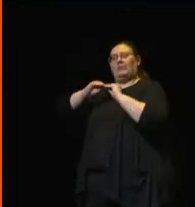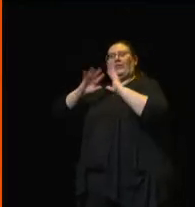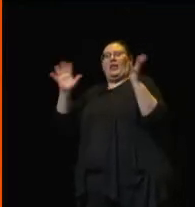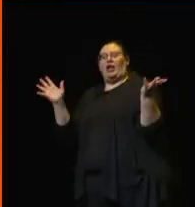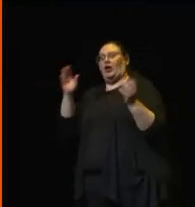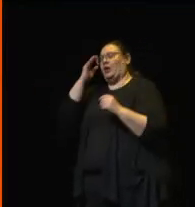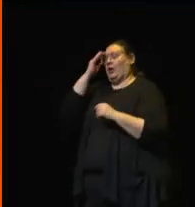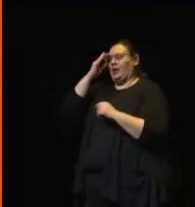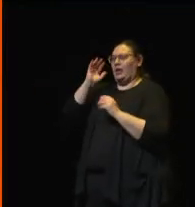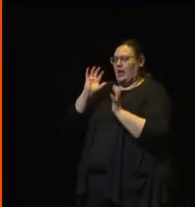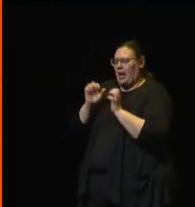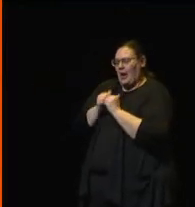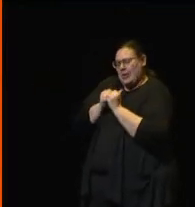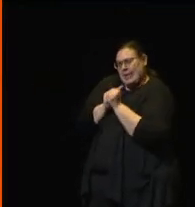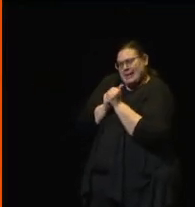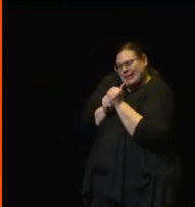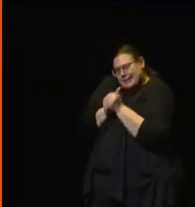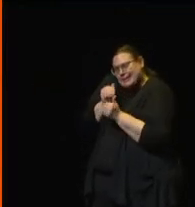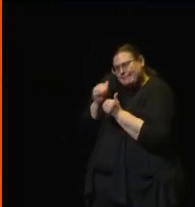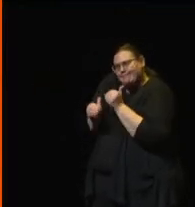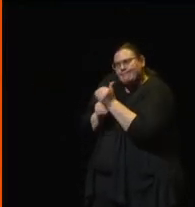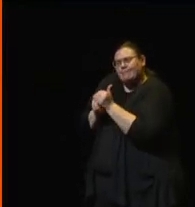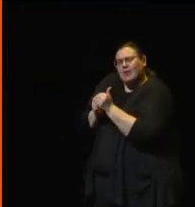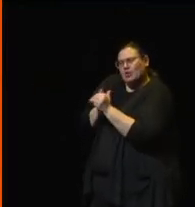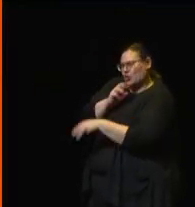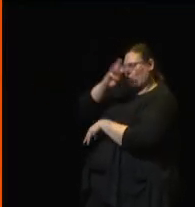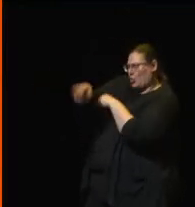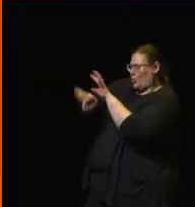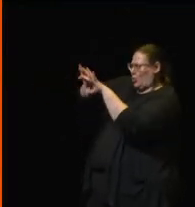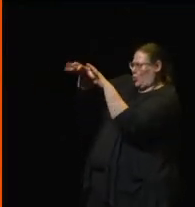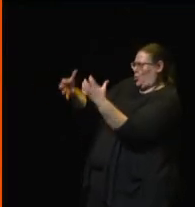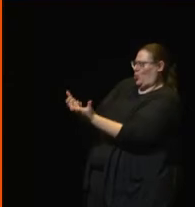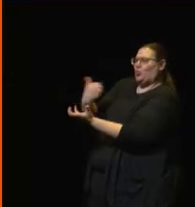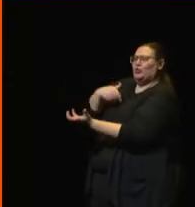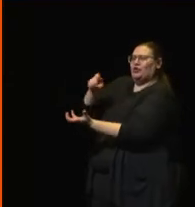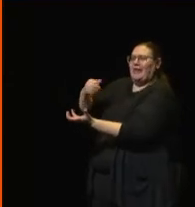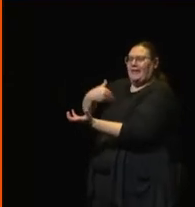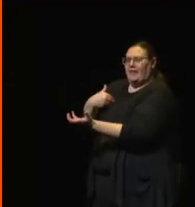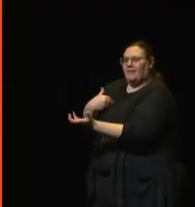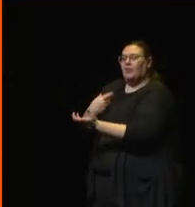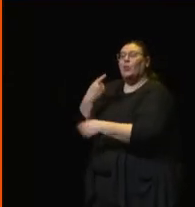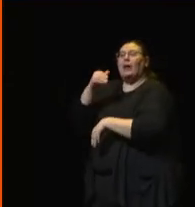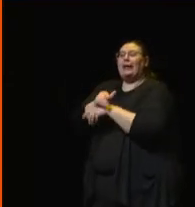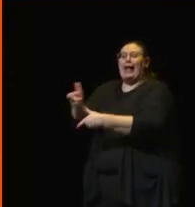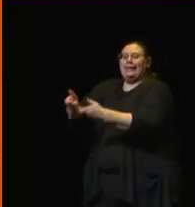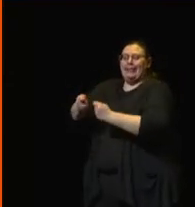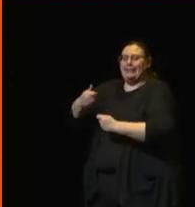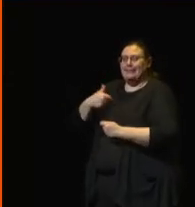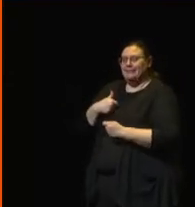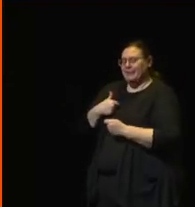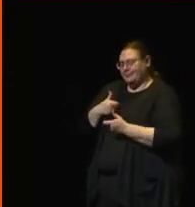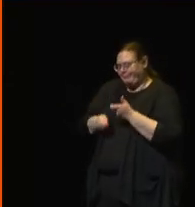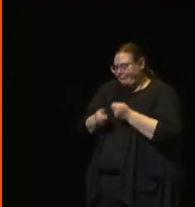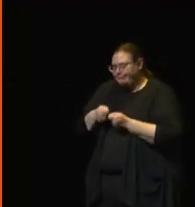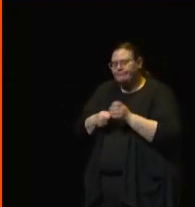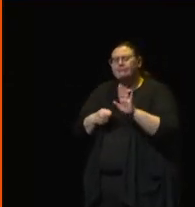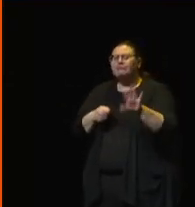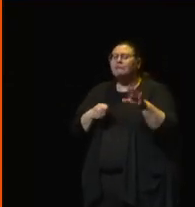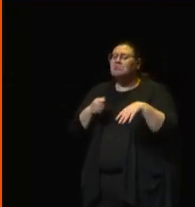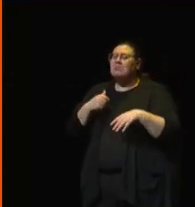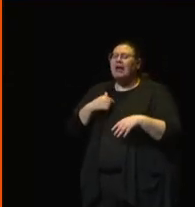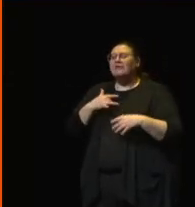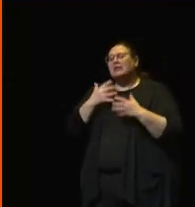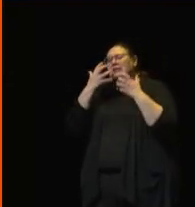take a few more steps towards the world as it should be. In one late night text, Ady wrote, "I've been feeling so sad